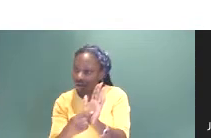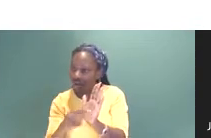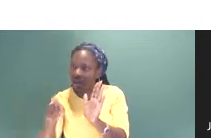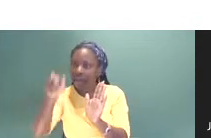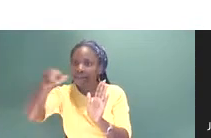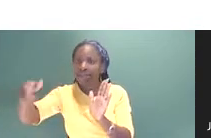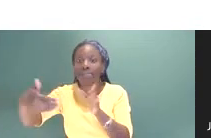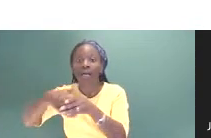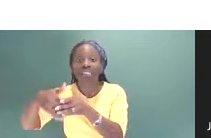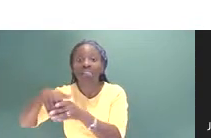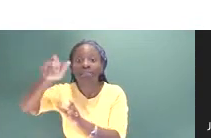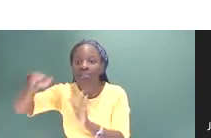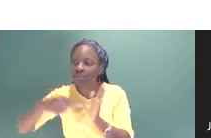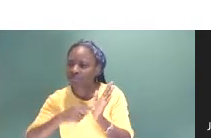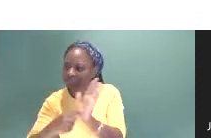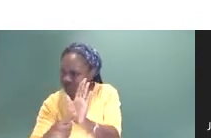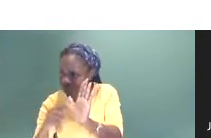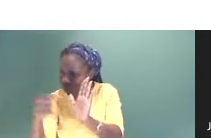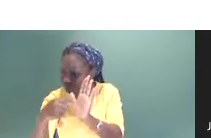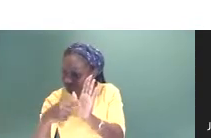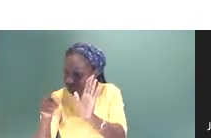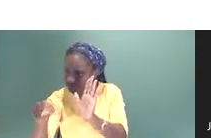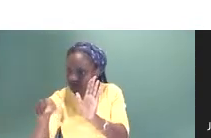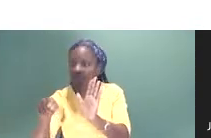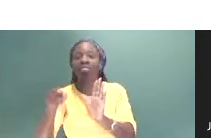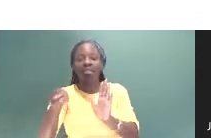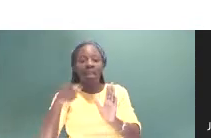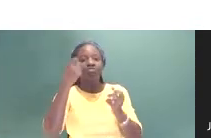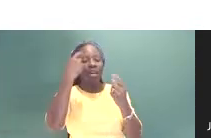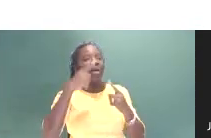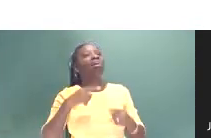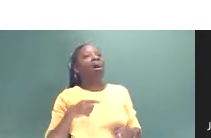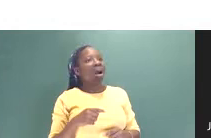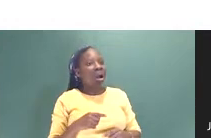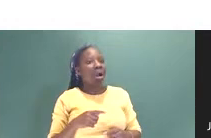participants were very interested to learn the experiences of